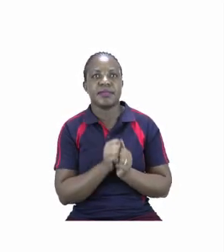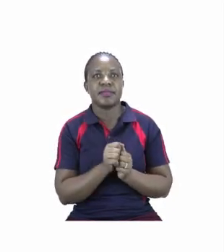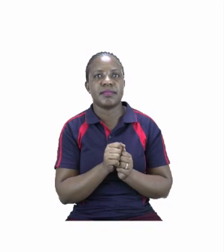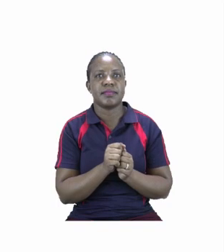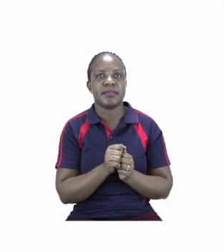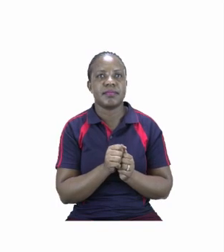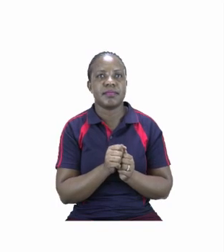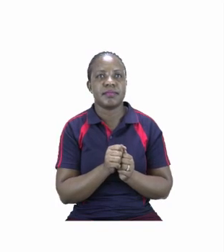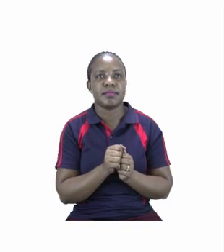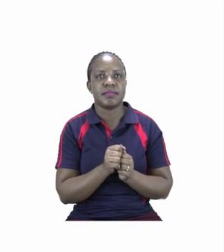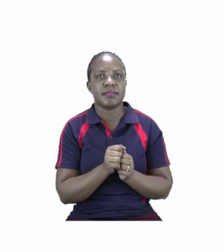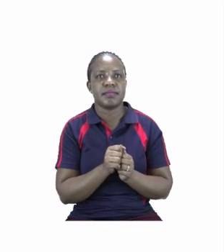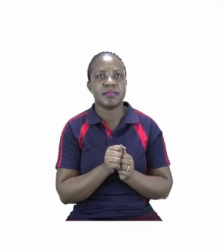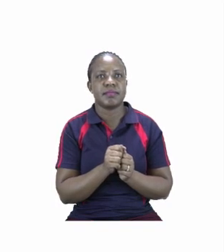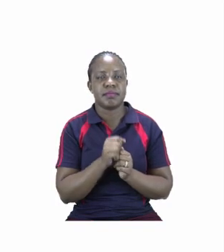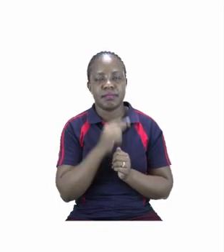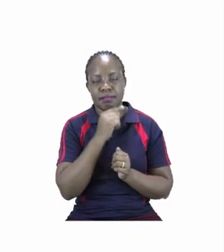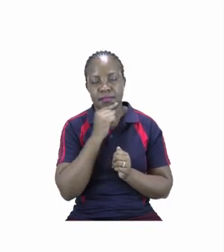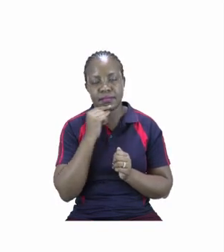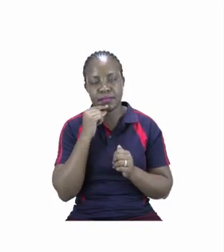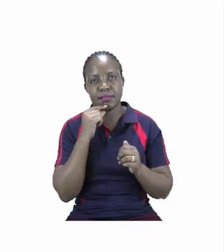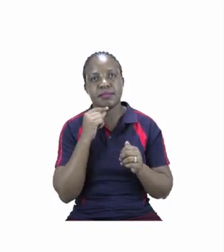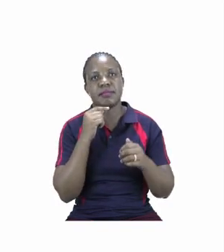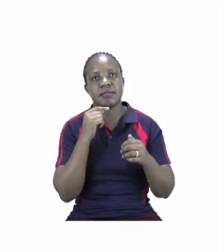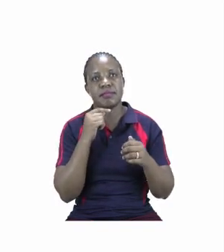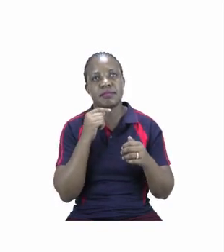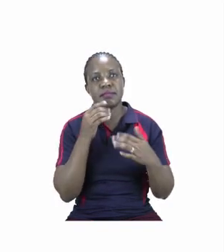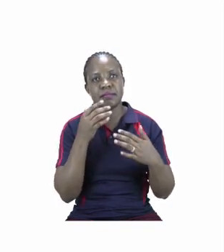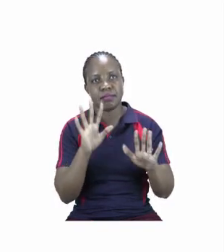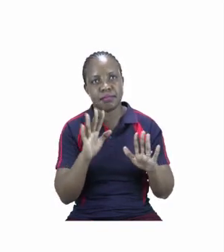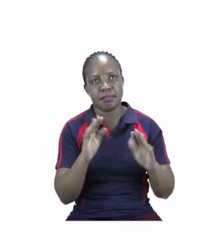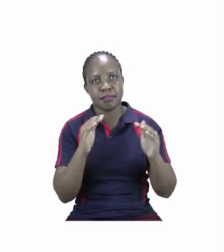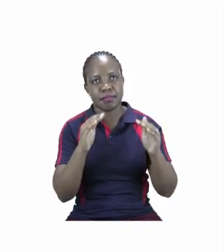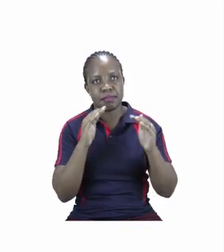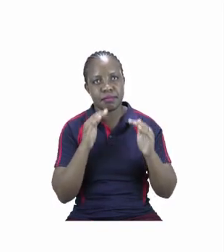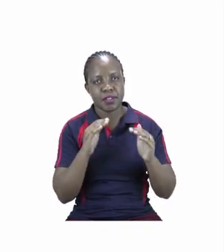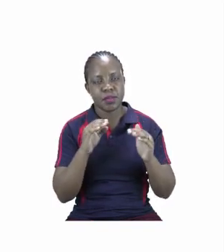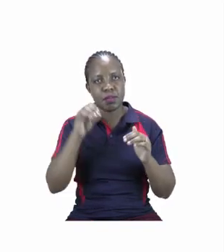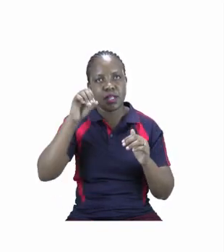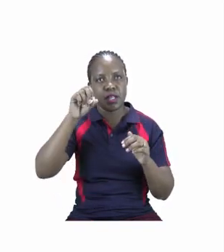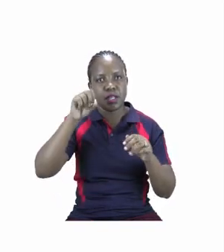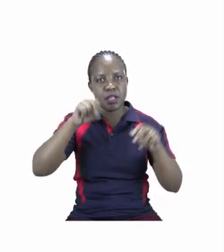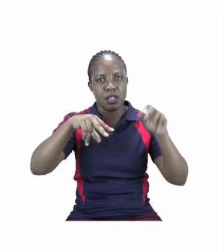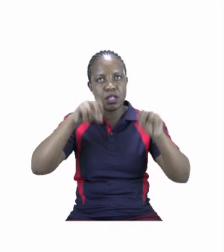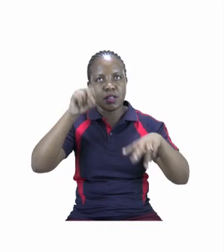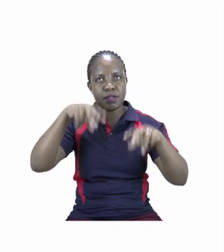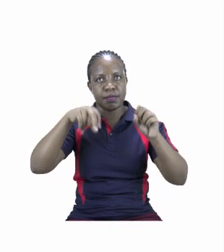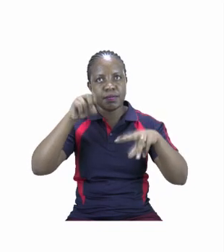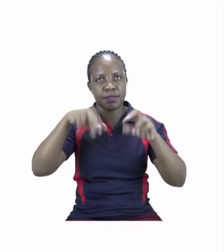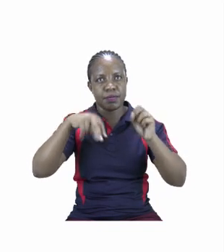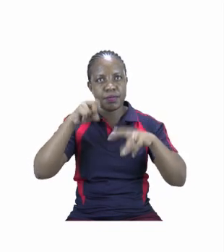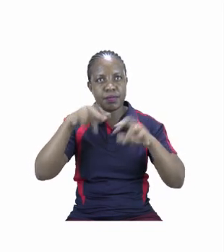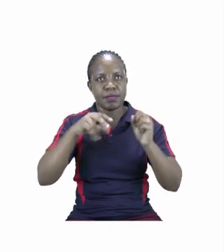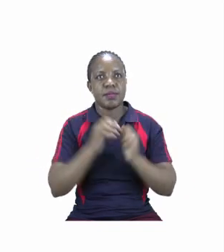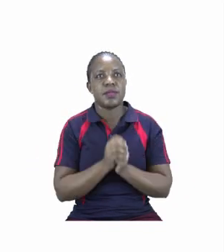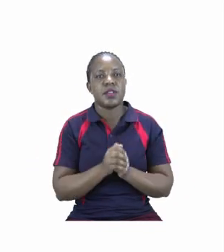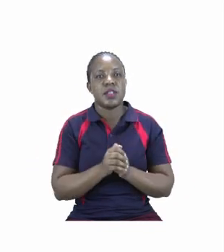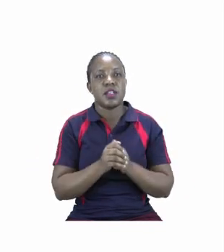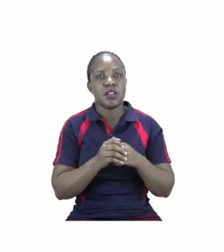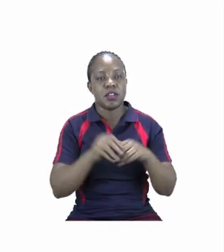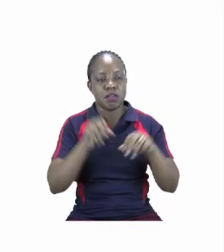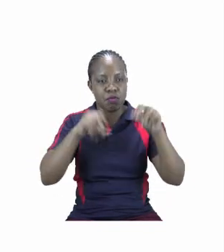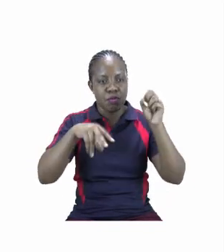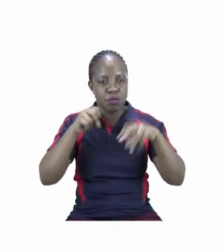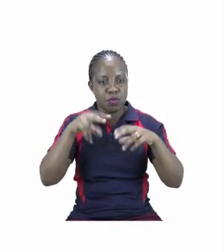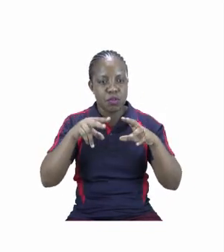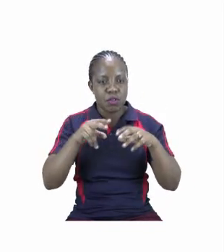finish that sentence. And you will do that by yourself. Then we are